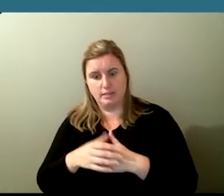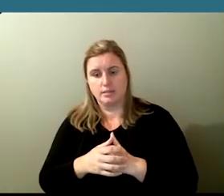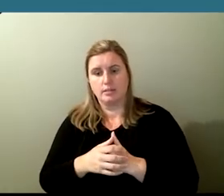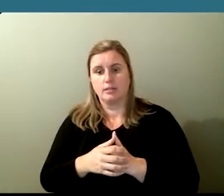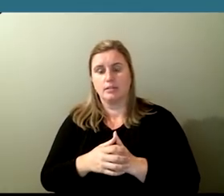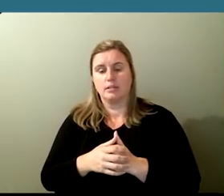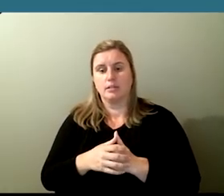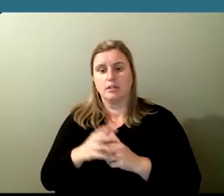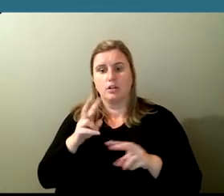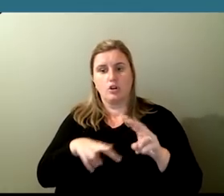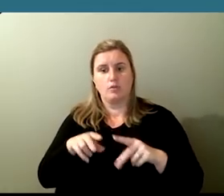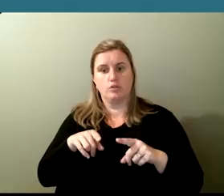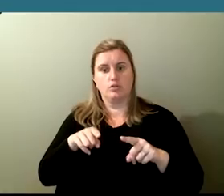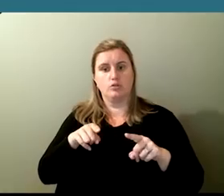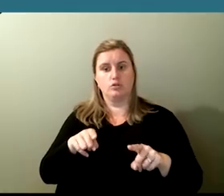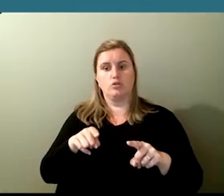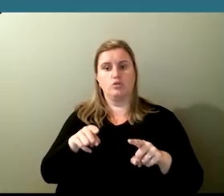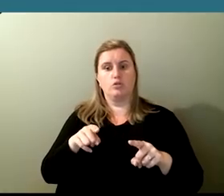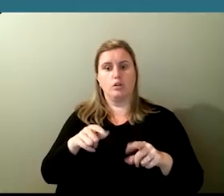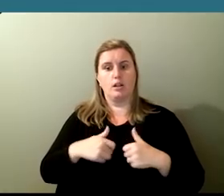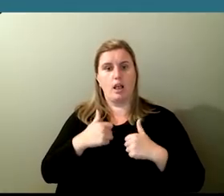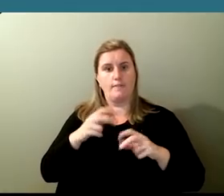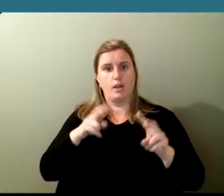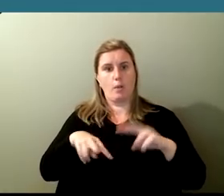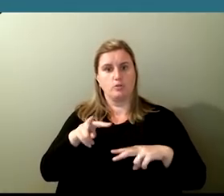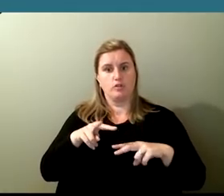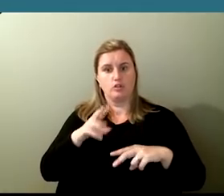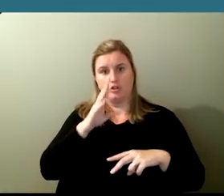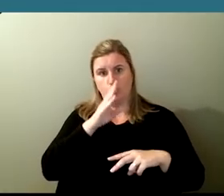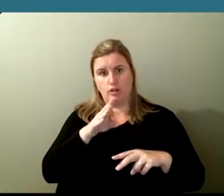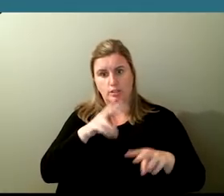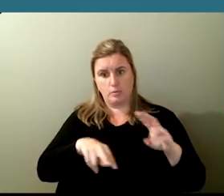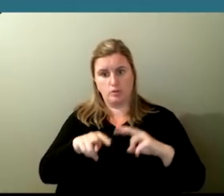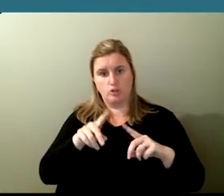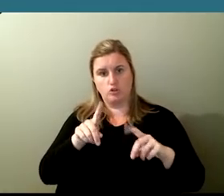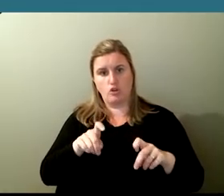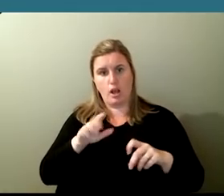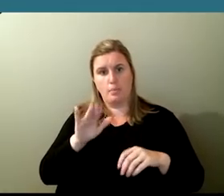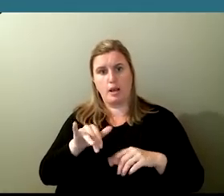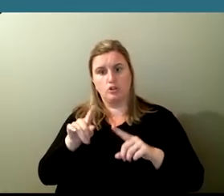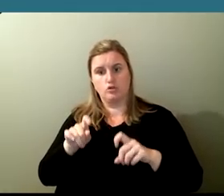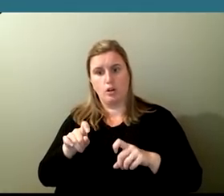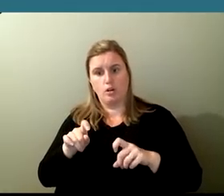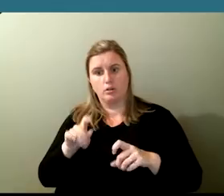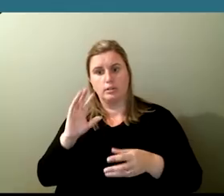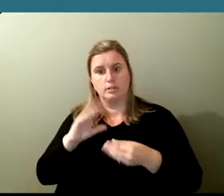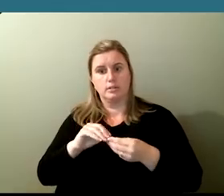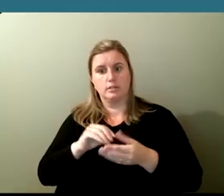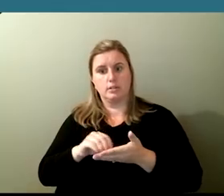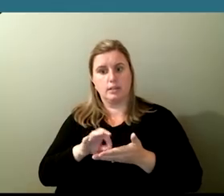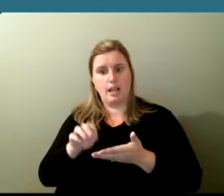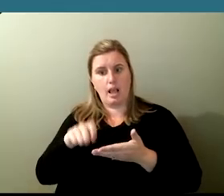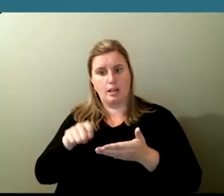observation occurred via live observation, direct observation, trial by trial, and tally counts were used as preferred methods for